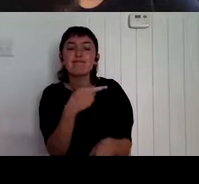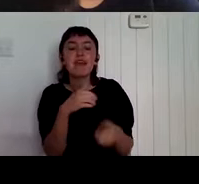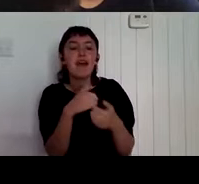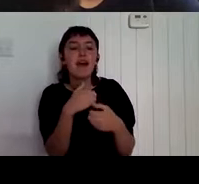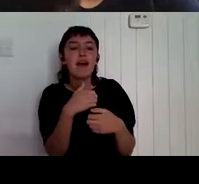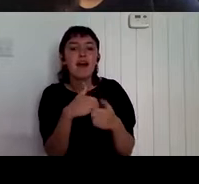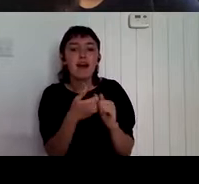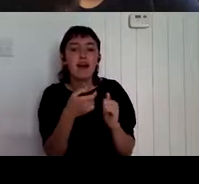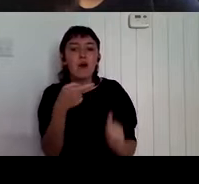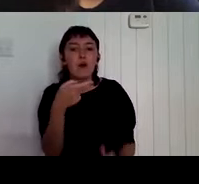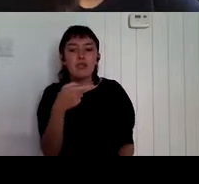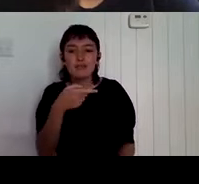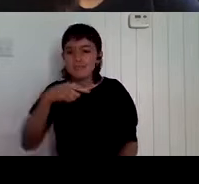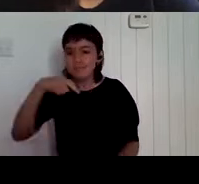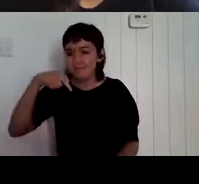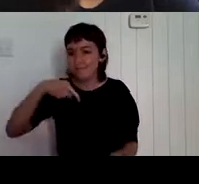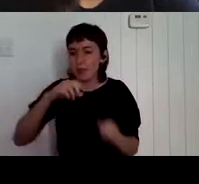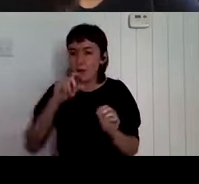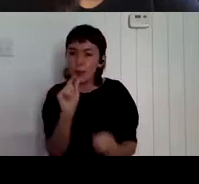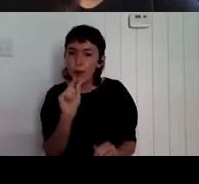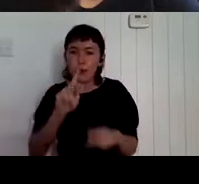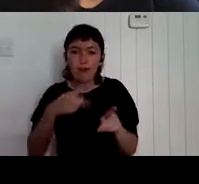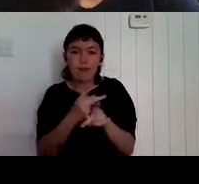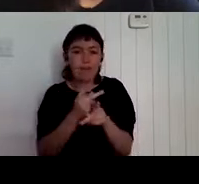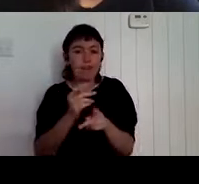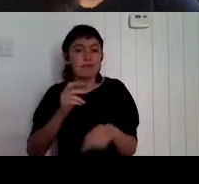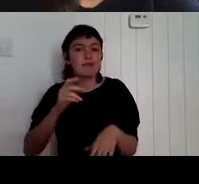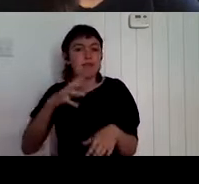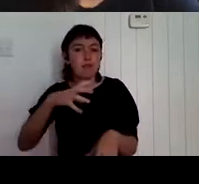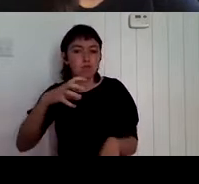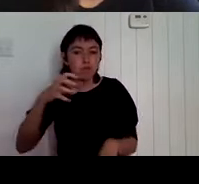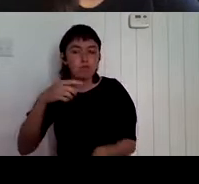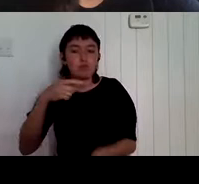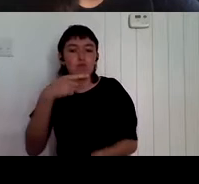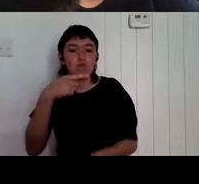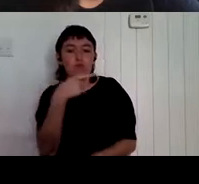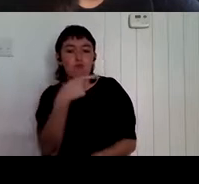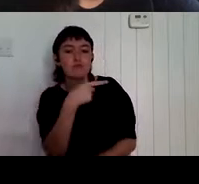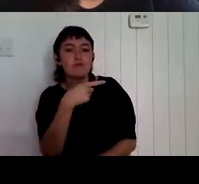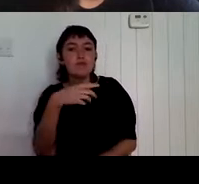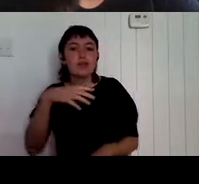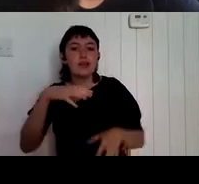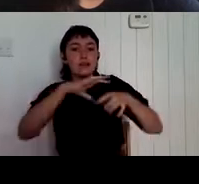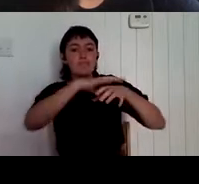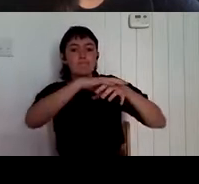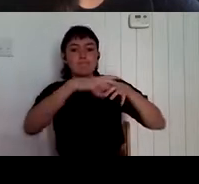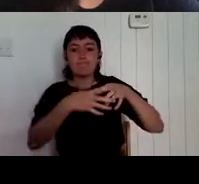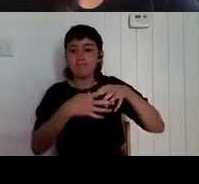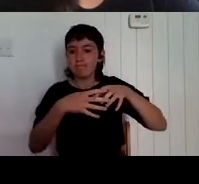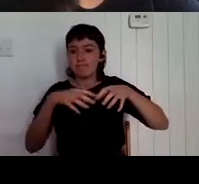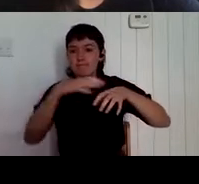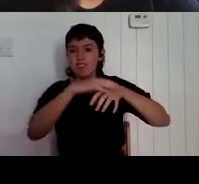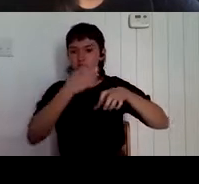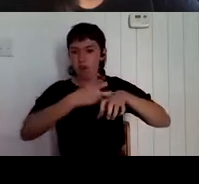mapped out. And so, there's the X umbrella where there are skin-like cells on top. There is the layer of